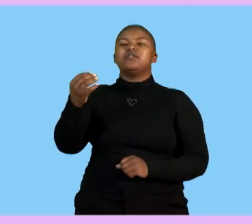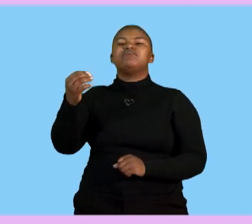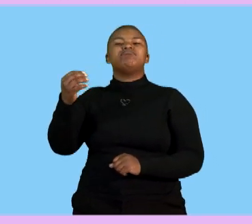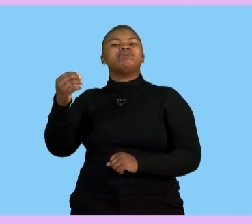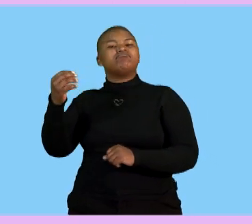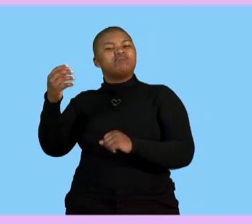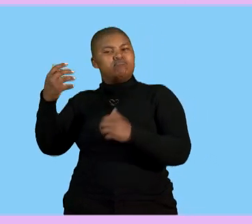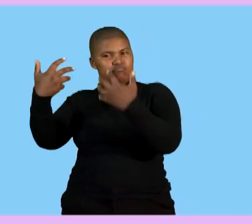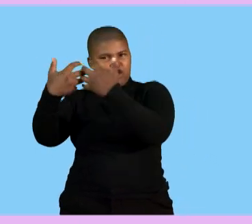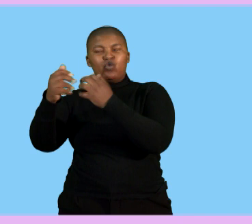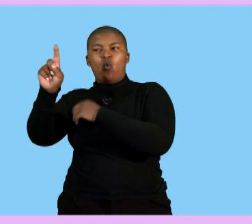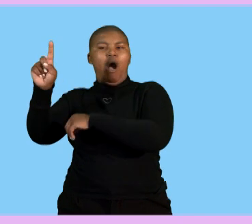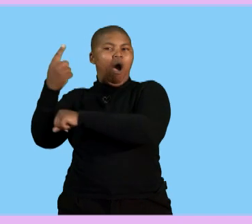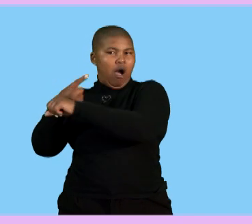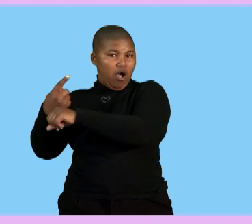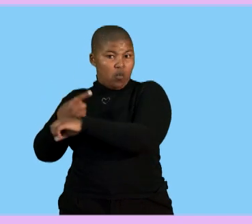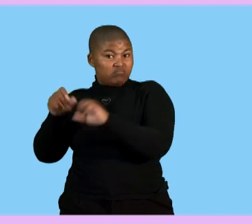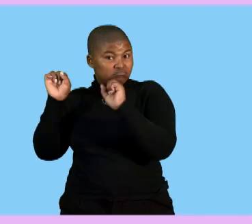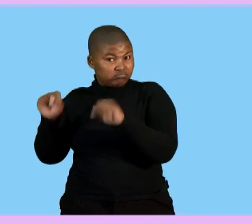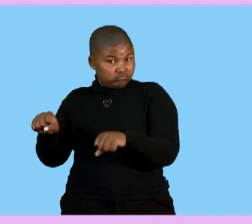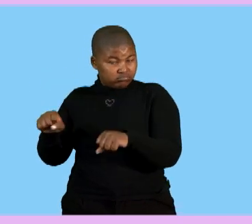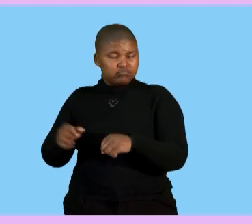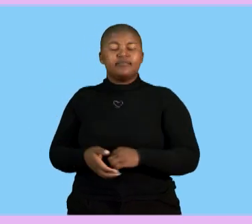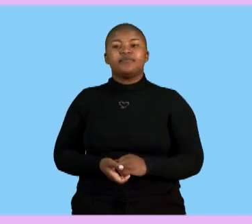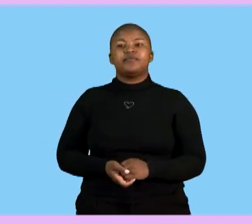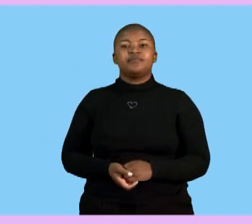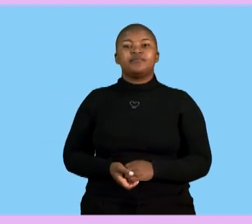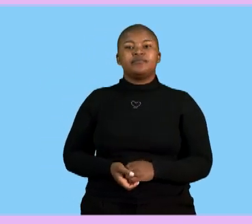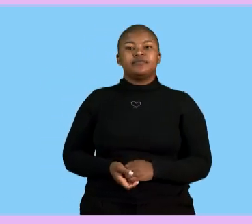in 1 hour.